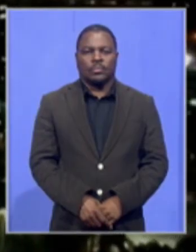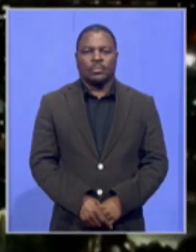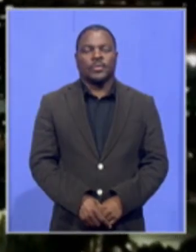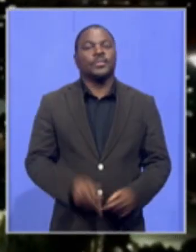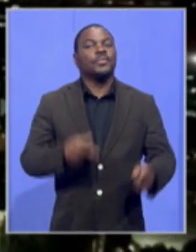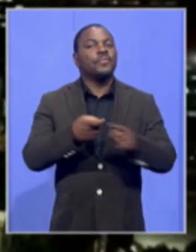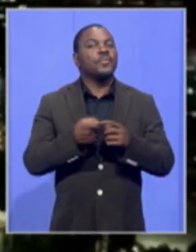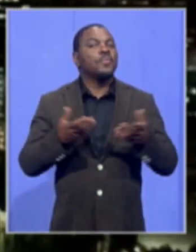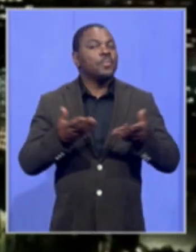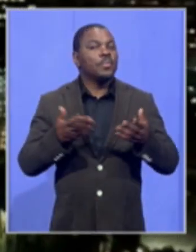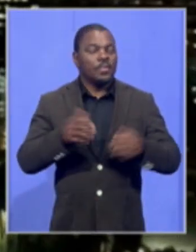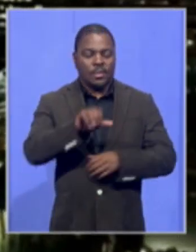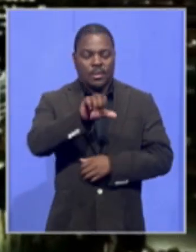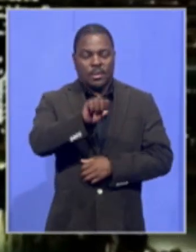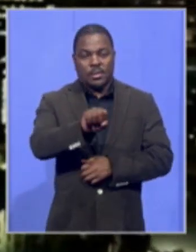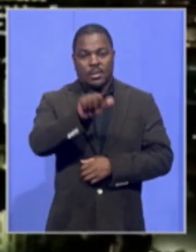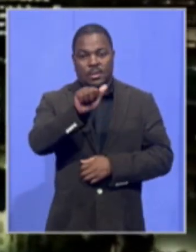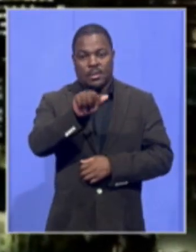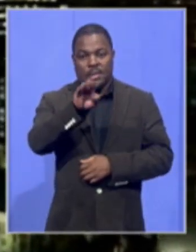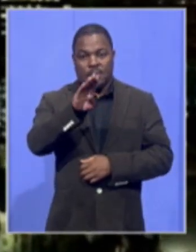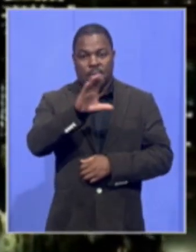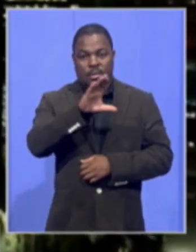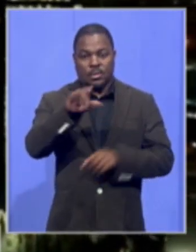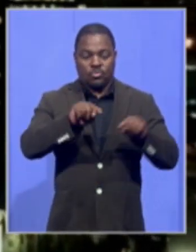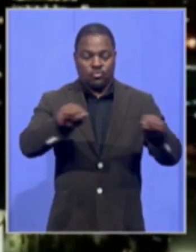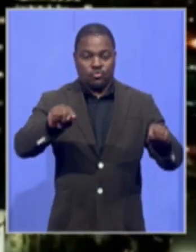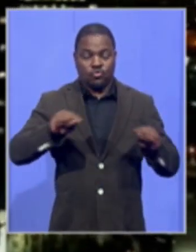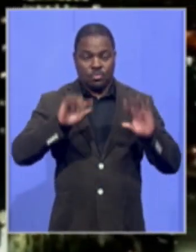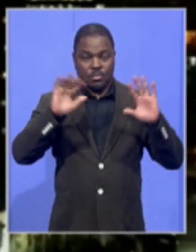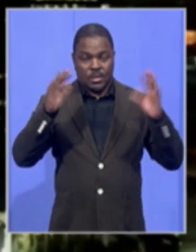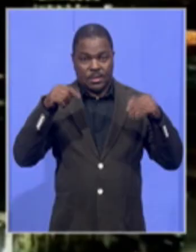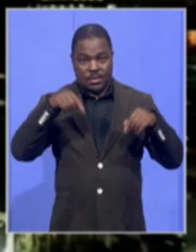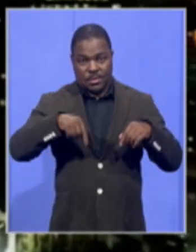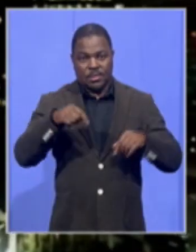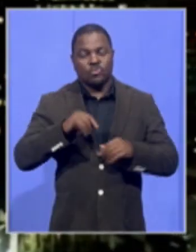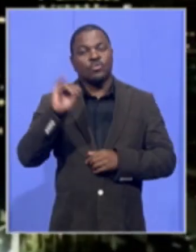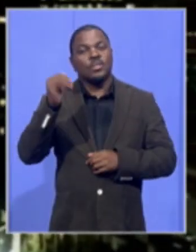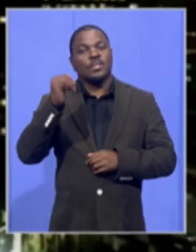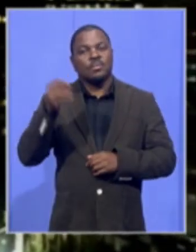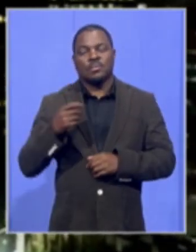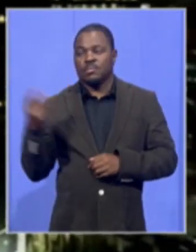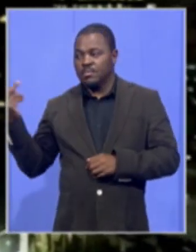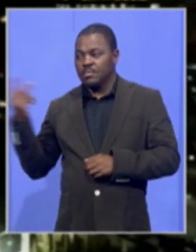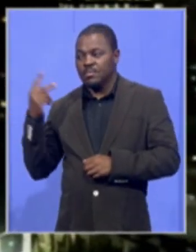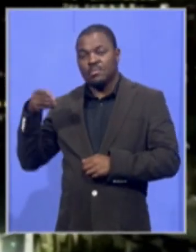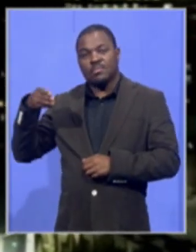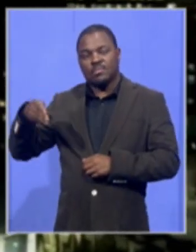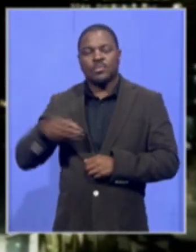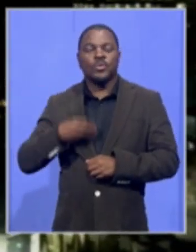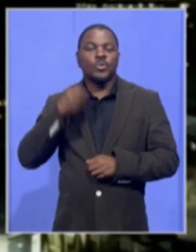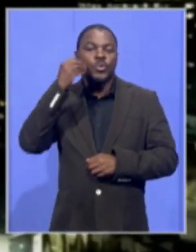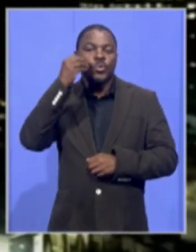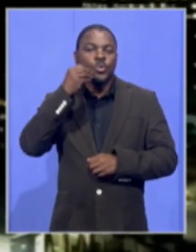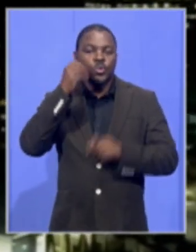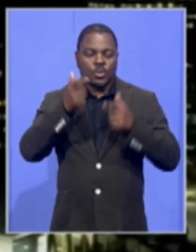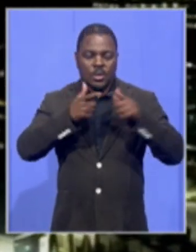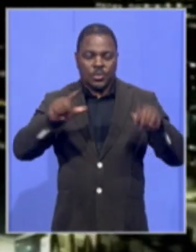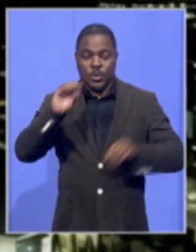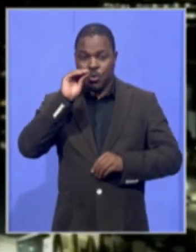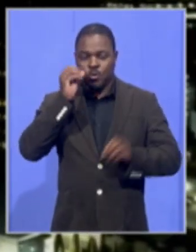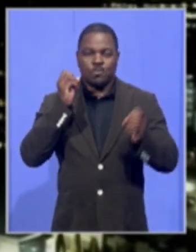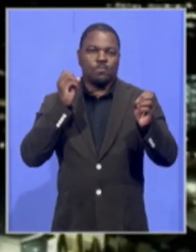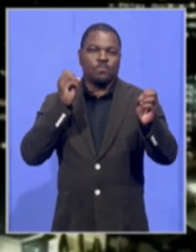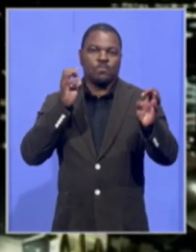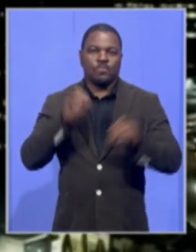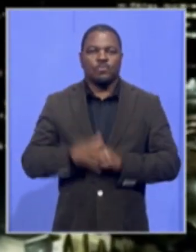Ka kotoloho ho tswa SABC Studio 10 Auckland Park, Johannesburg, re utlisetsa kgaso ya ditaba ka puo ya Sesotho